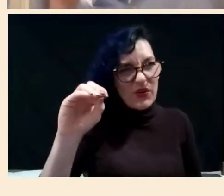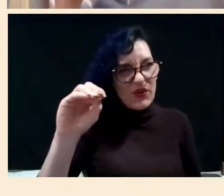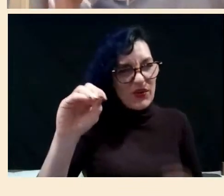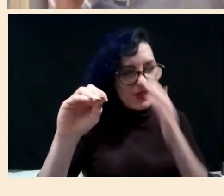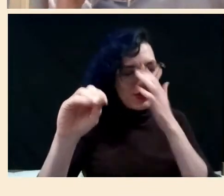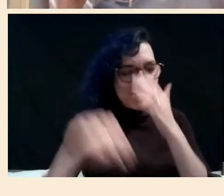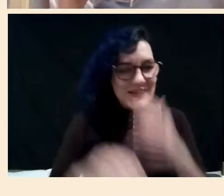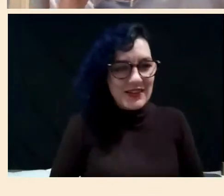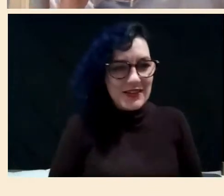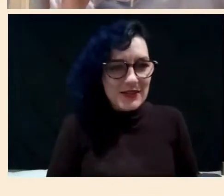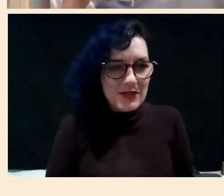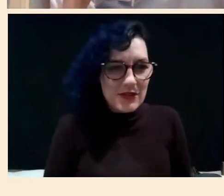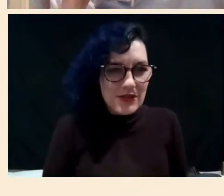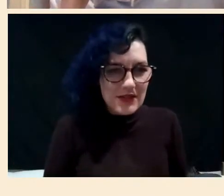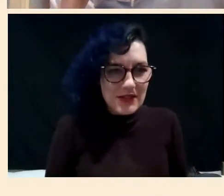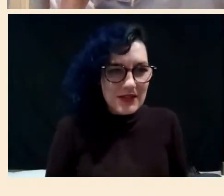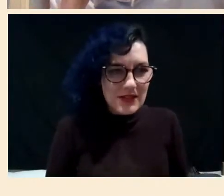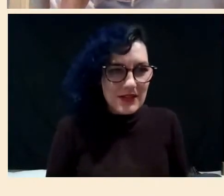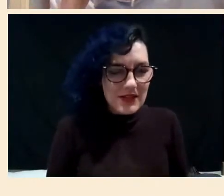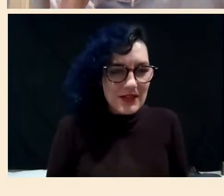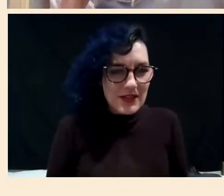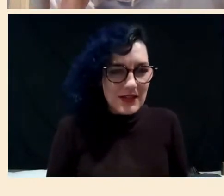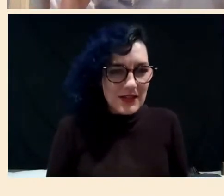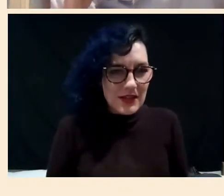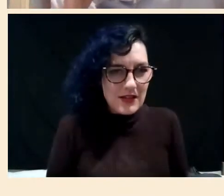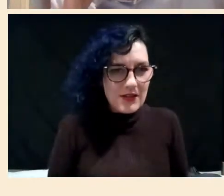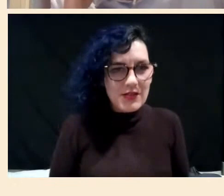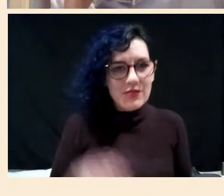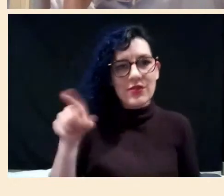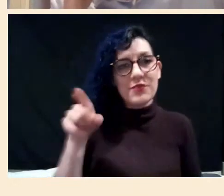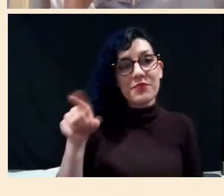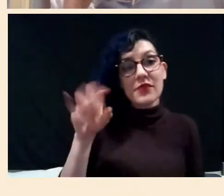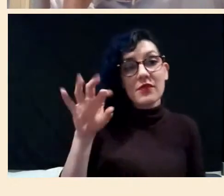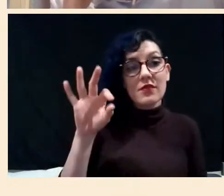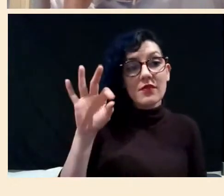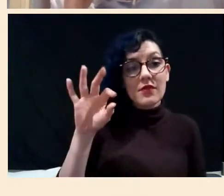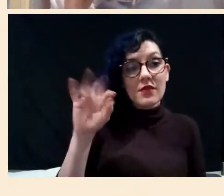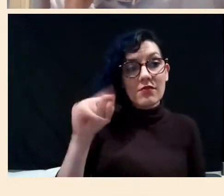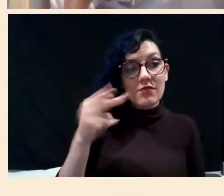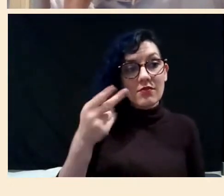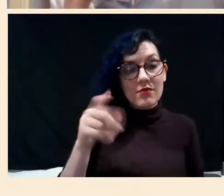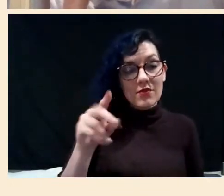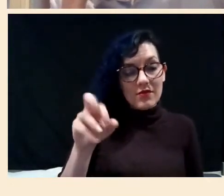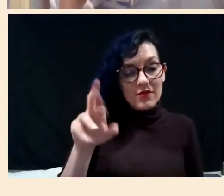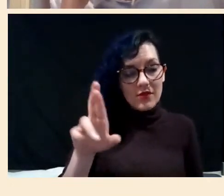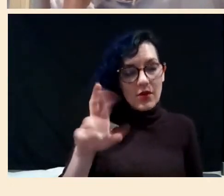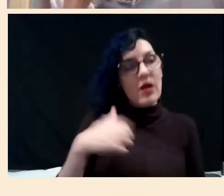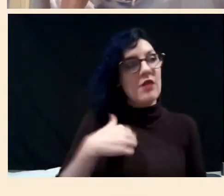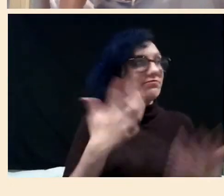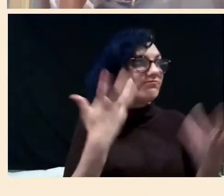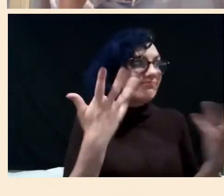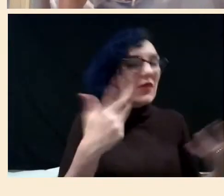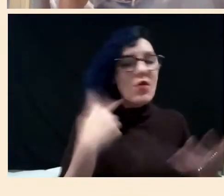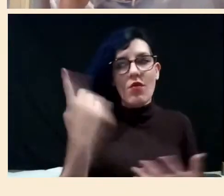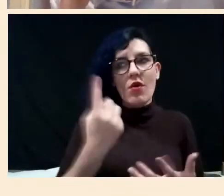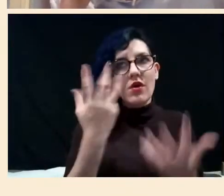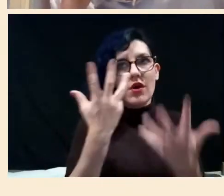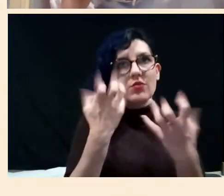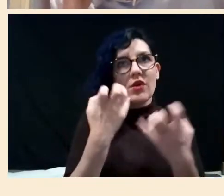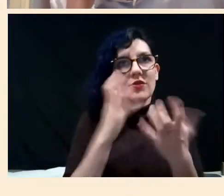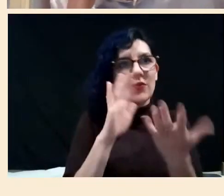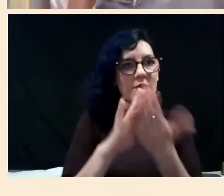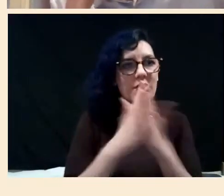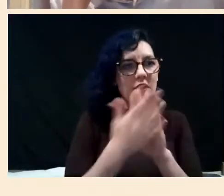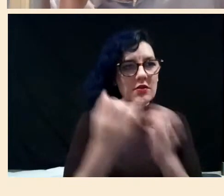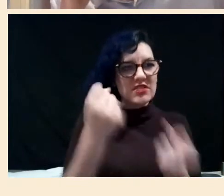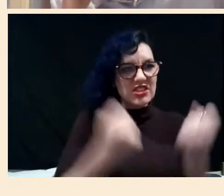I always want to be a race car driver. As far as any, walk-up music,